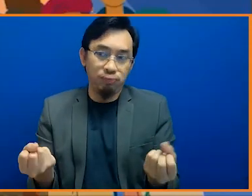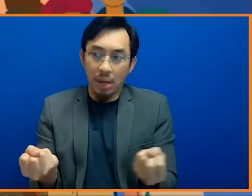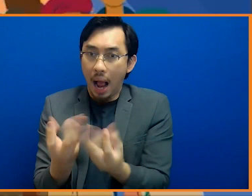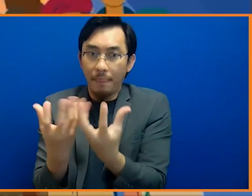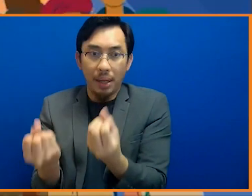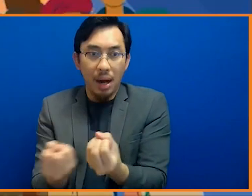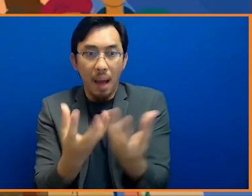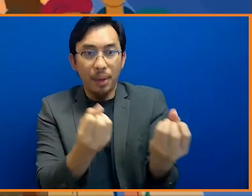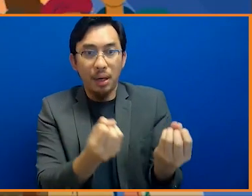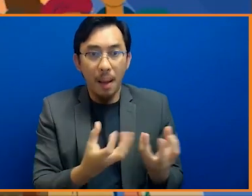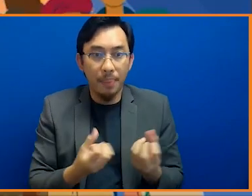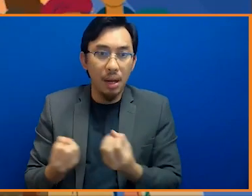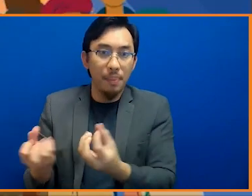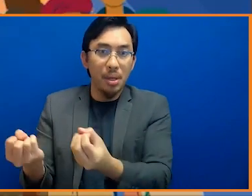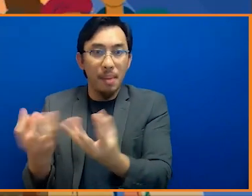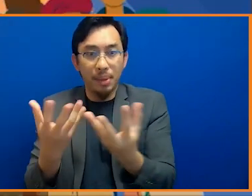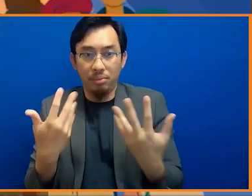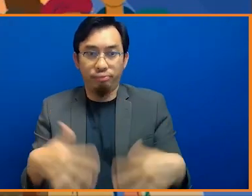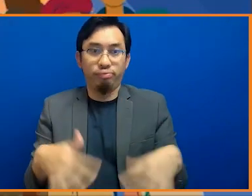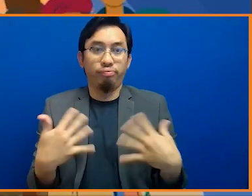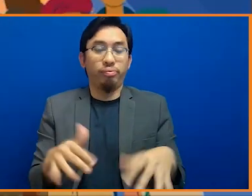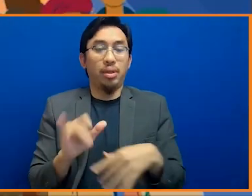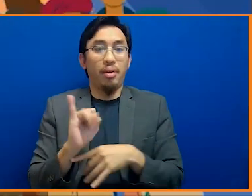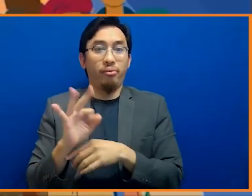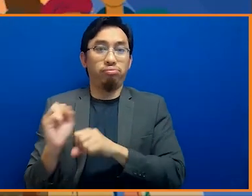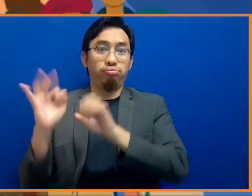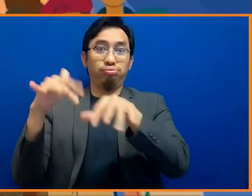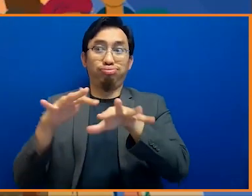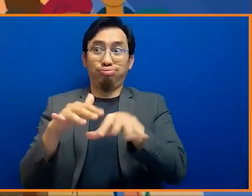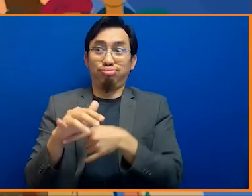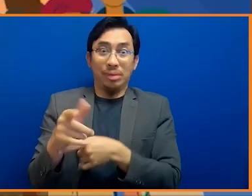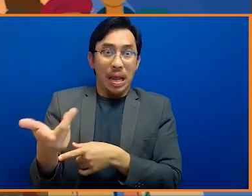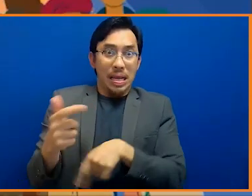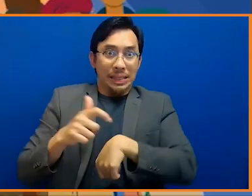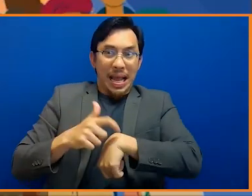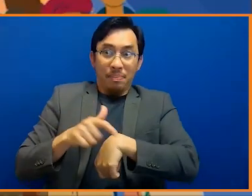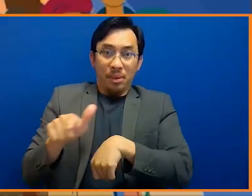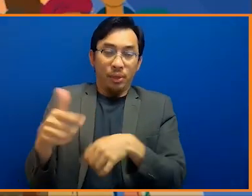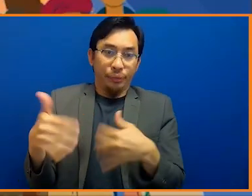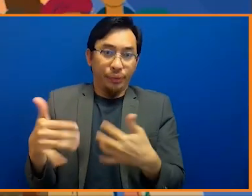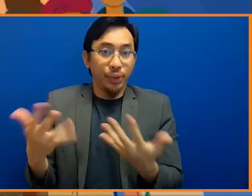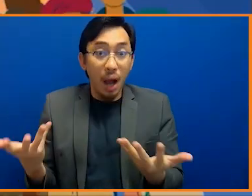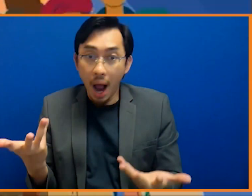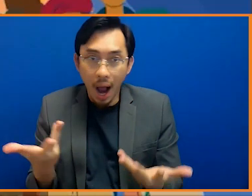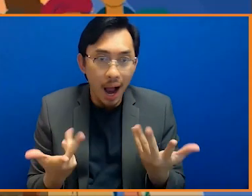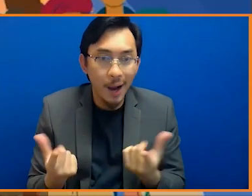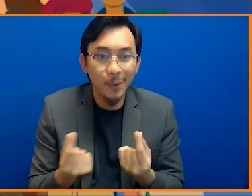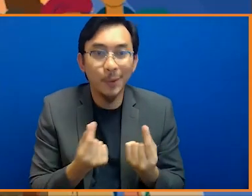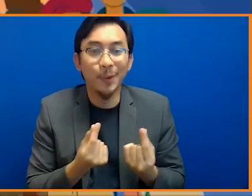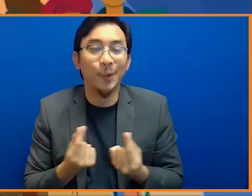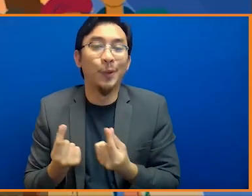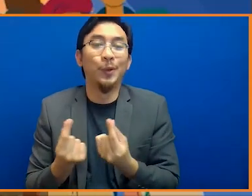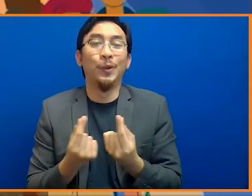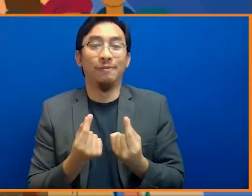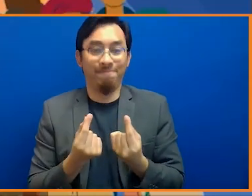And if a tsunami happen in that kind of